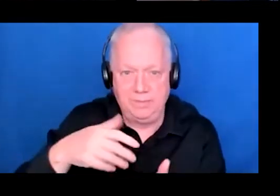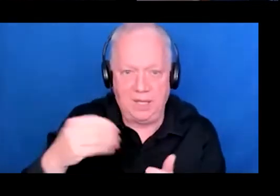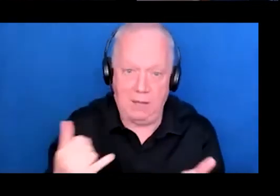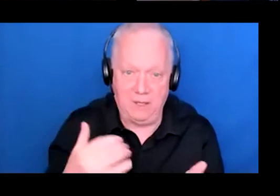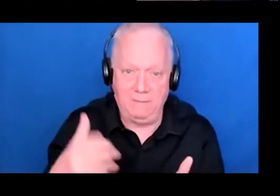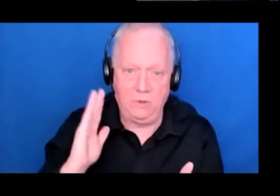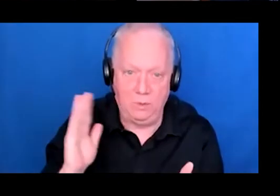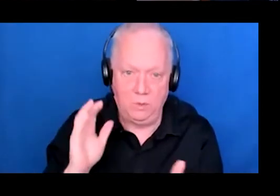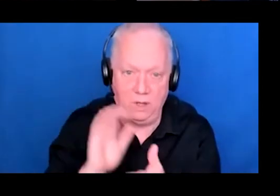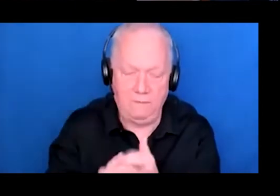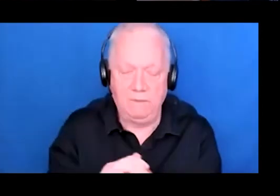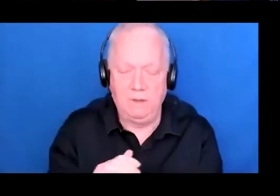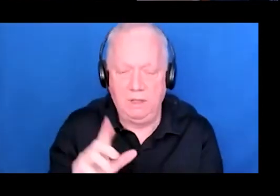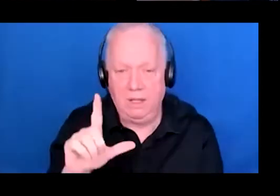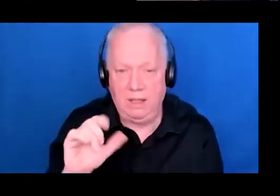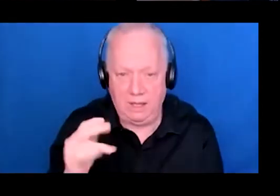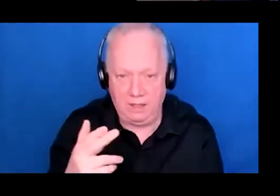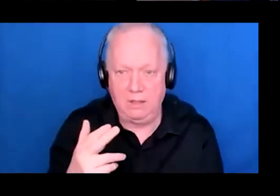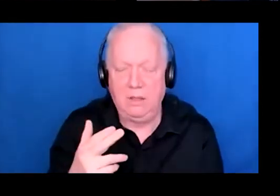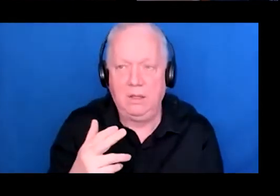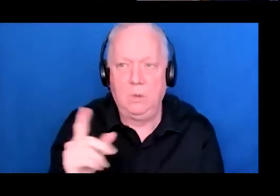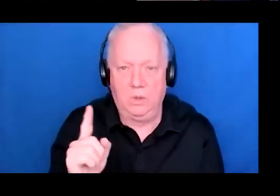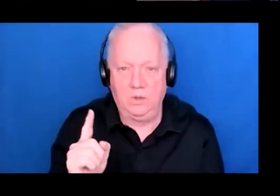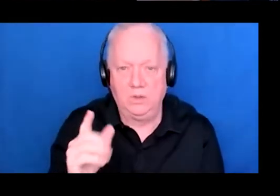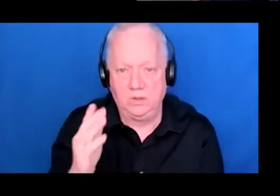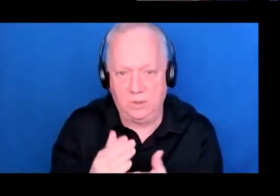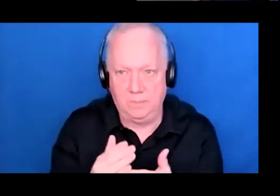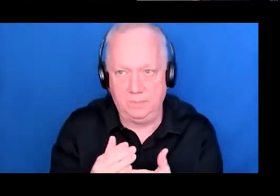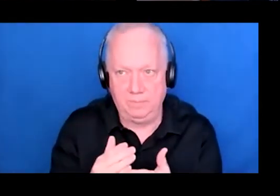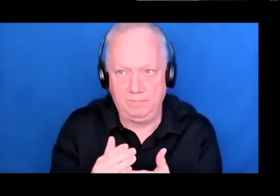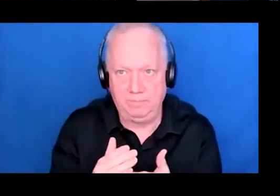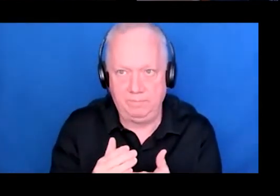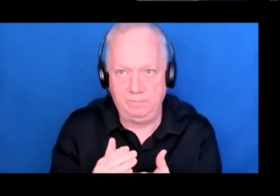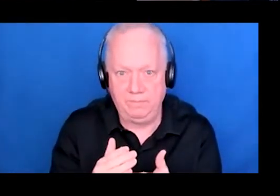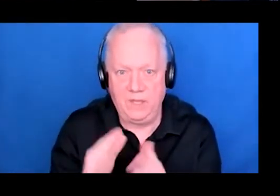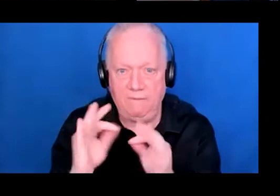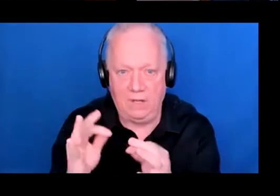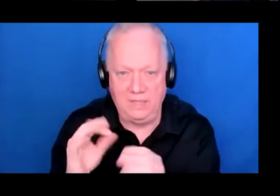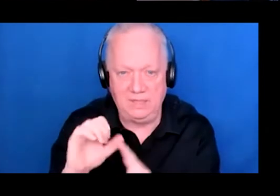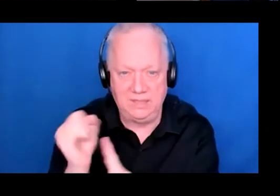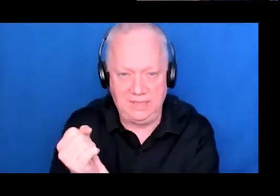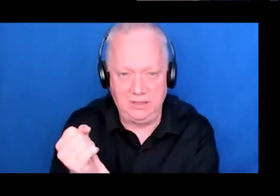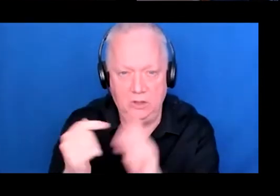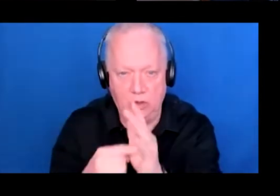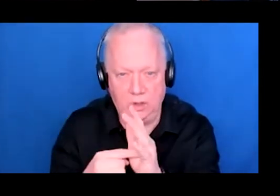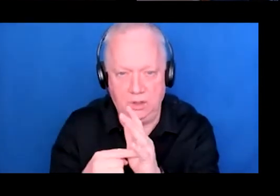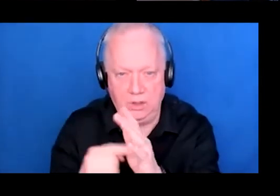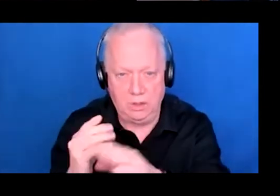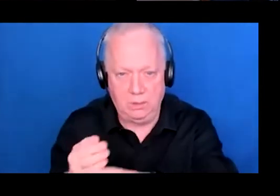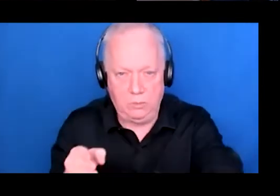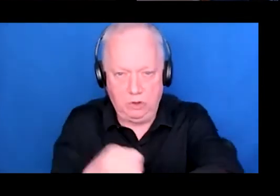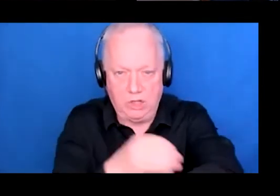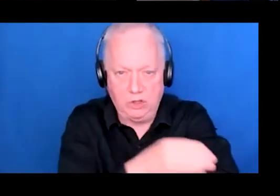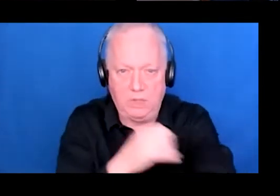my former wife Leia, where is, you know, there's some family scene there kind of showing the progression, but it wasn't kind